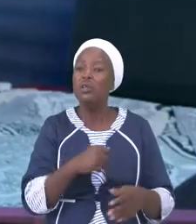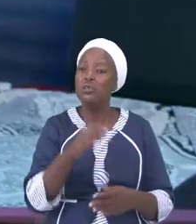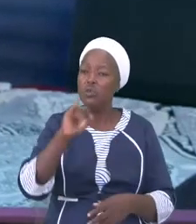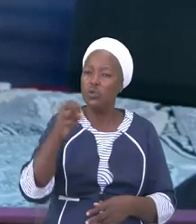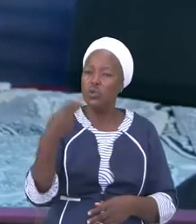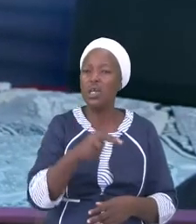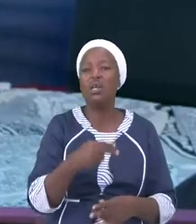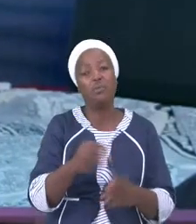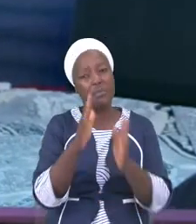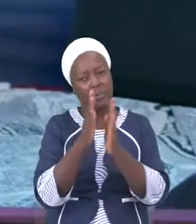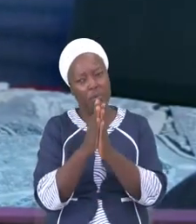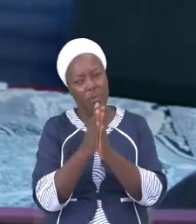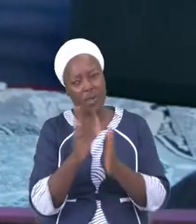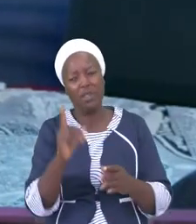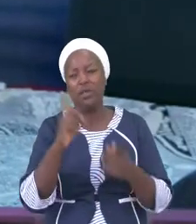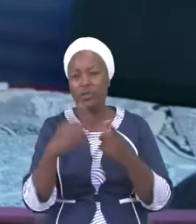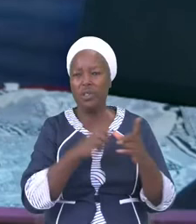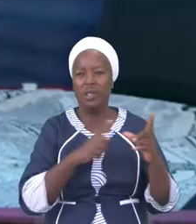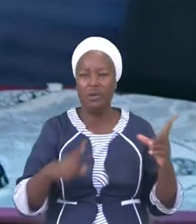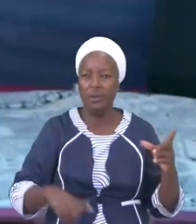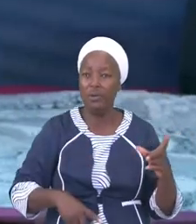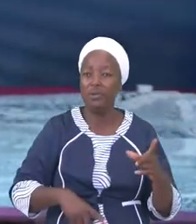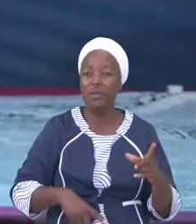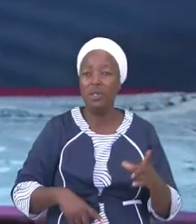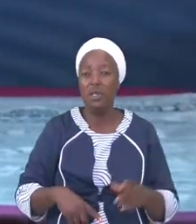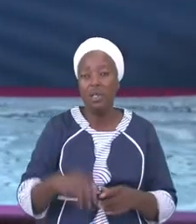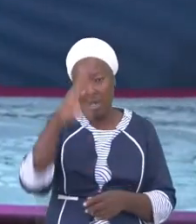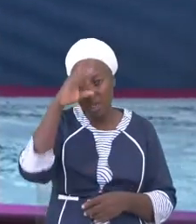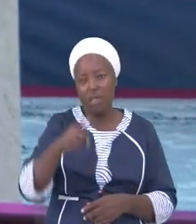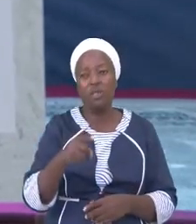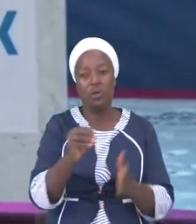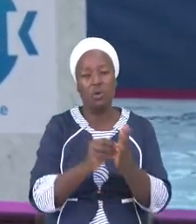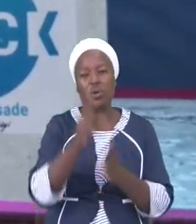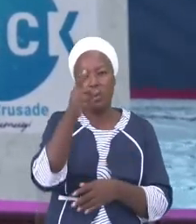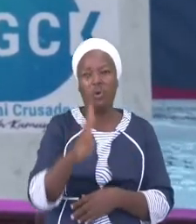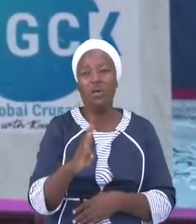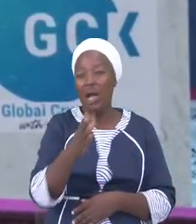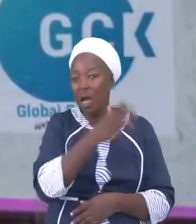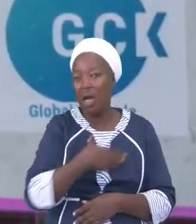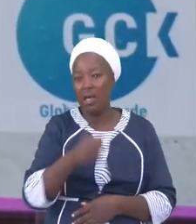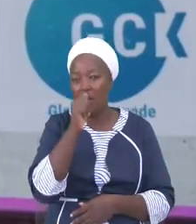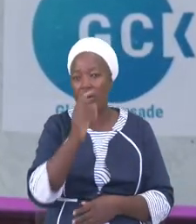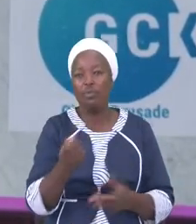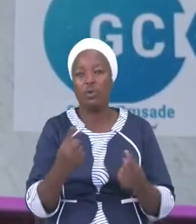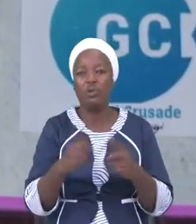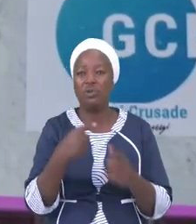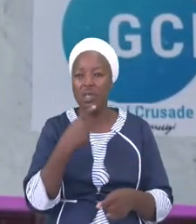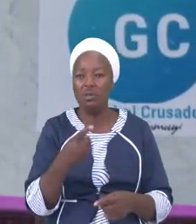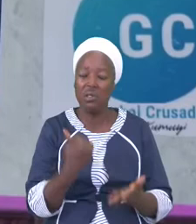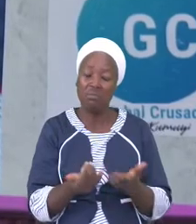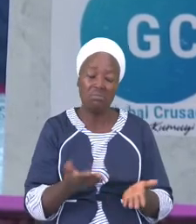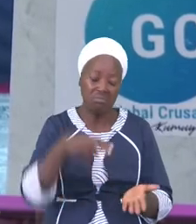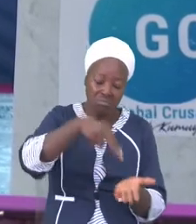Jonah prayed unto the Lord, his God. And I'm coming to tell you that you're standing, you're